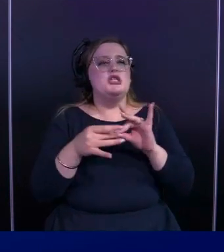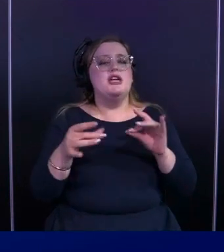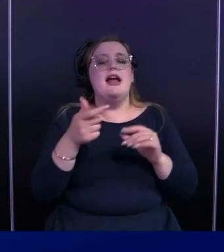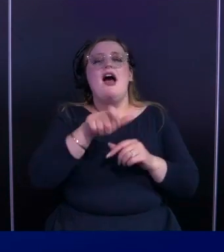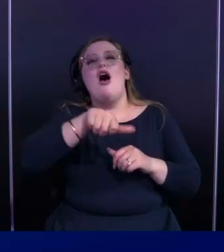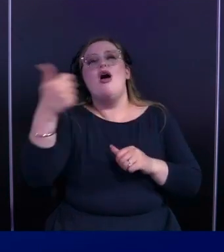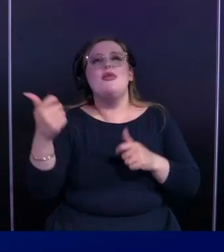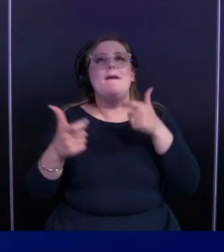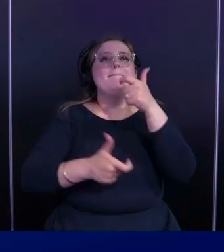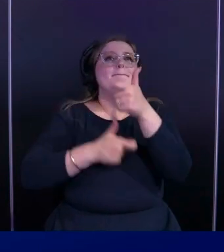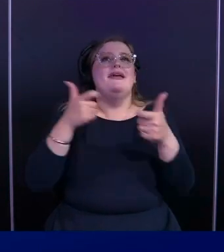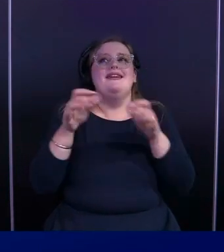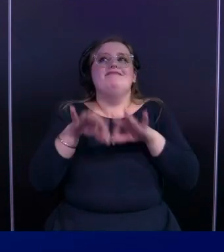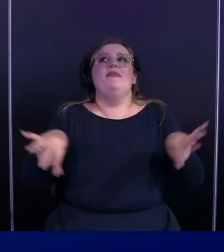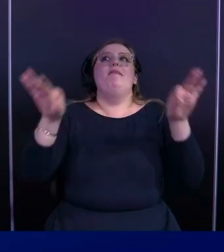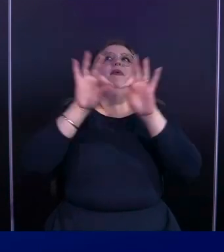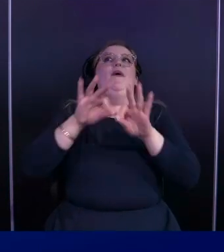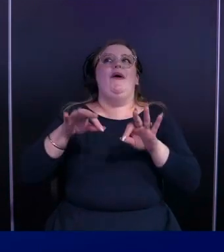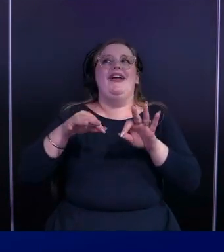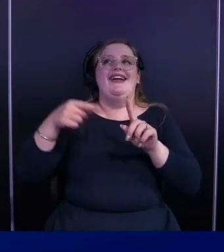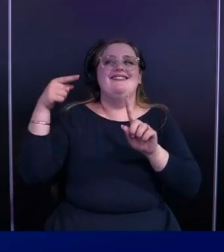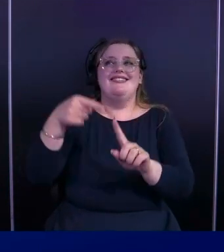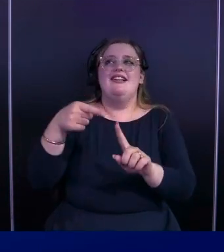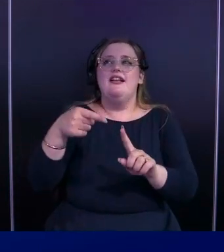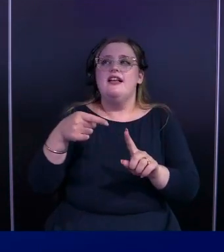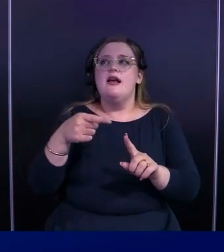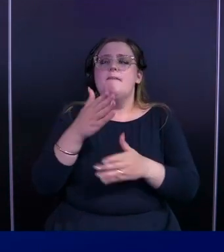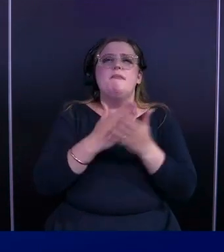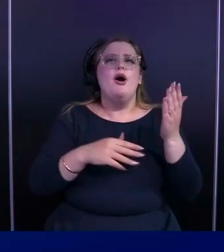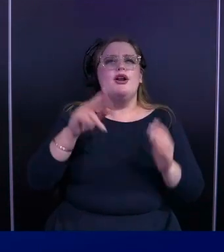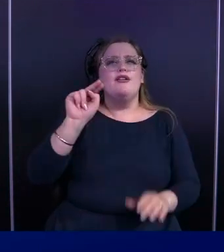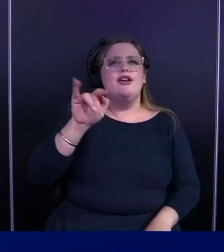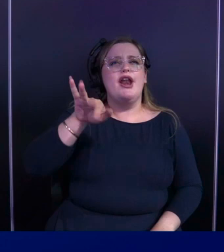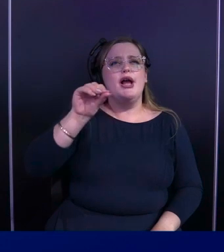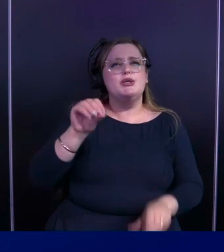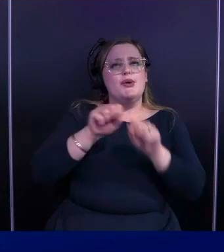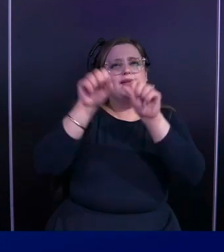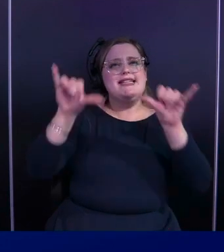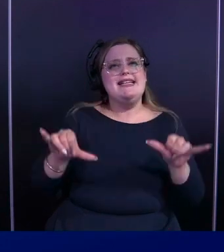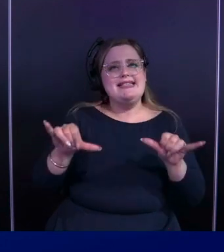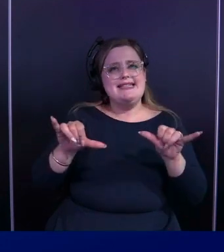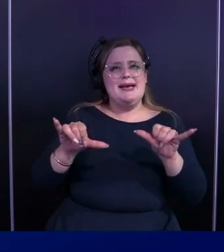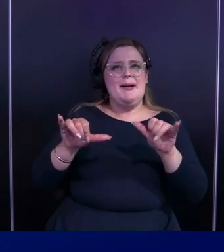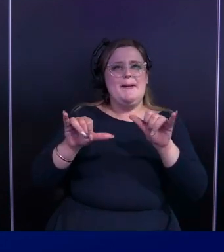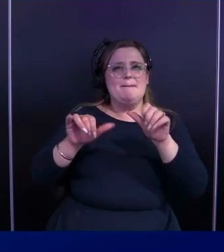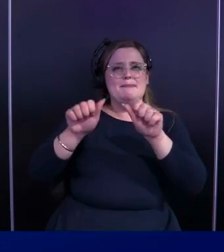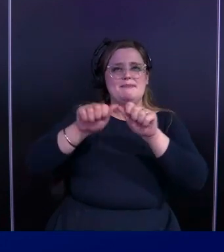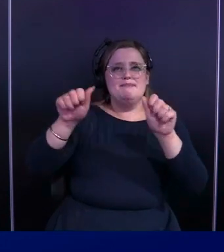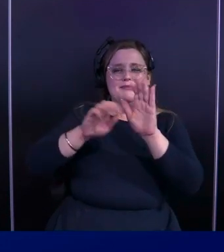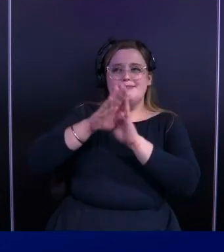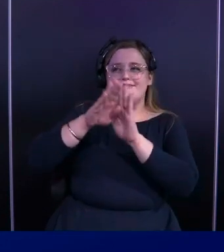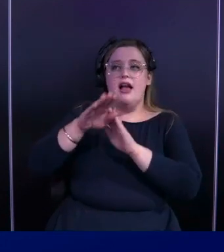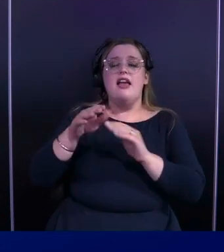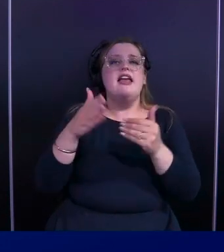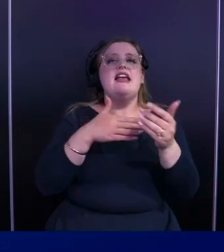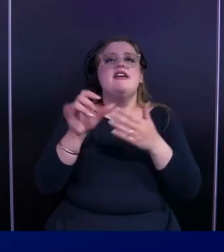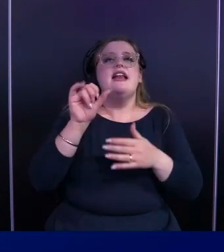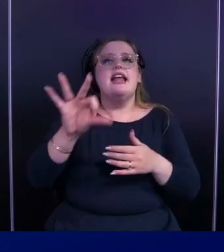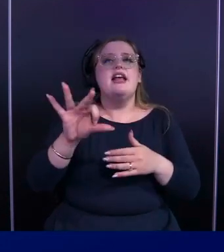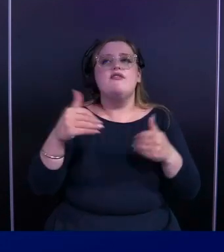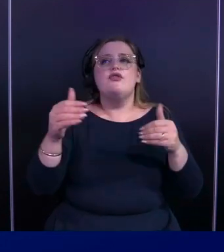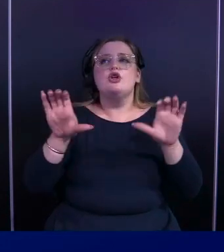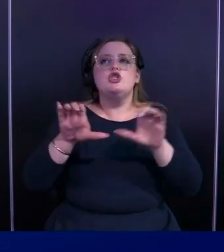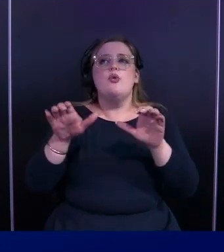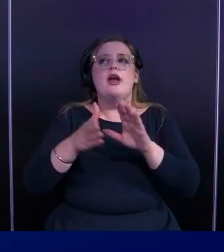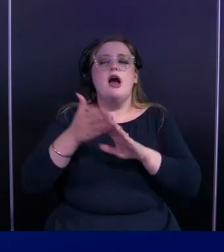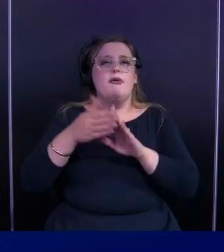that, part of the Nitro system architecture is that even if you are doing an operation within the cloud, we